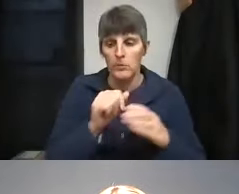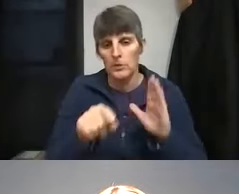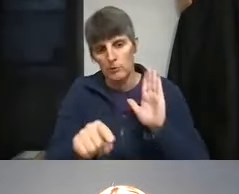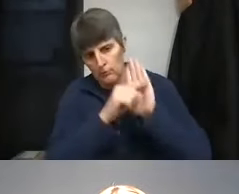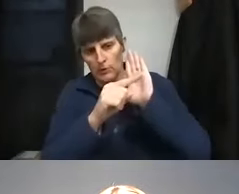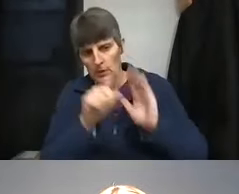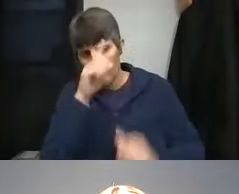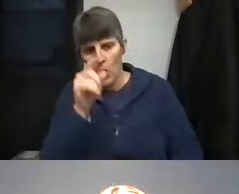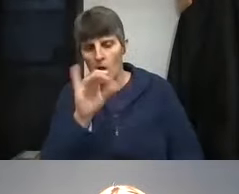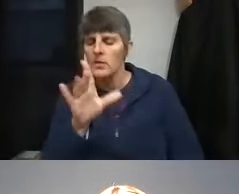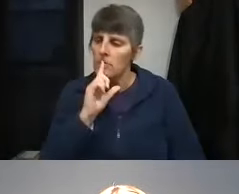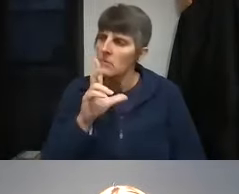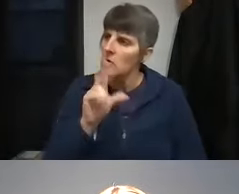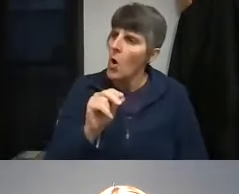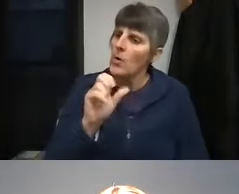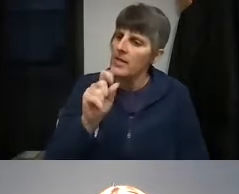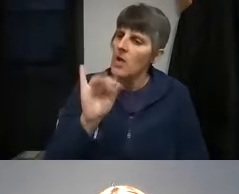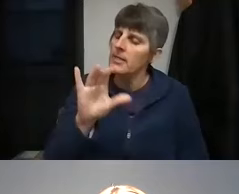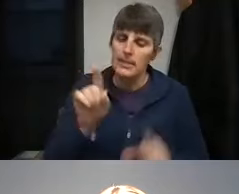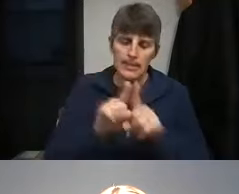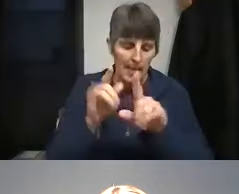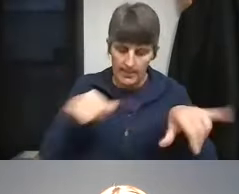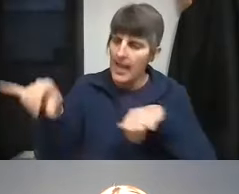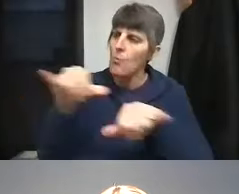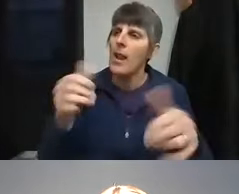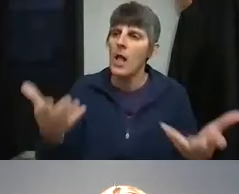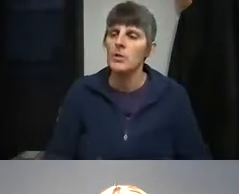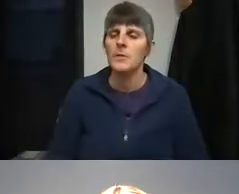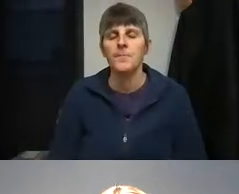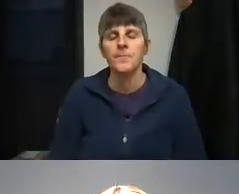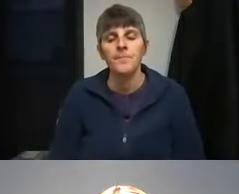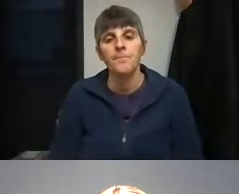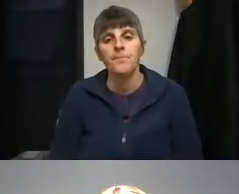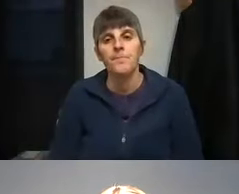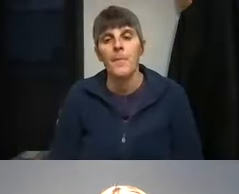he's autistic. He's just like anyone else.